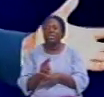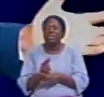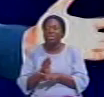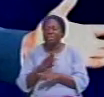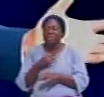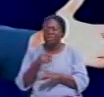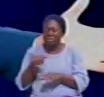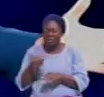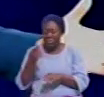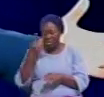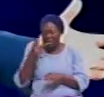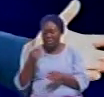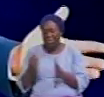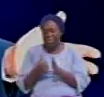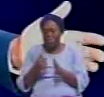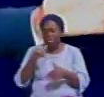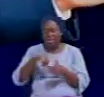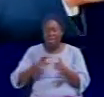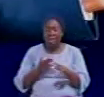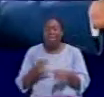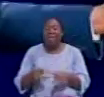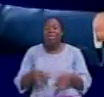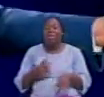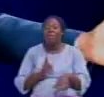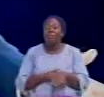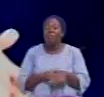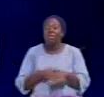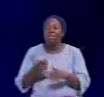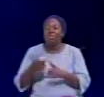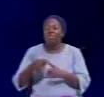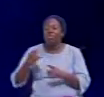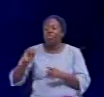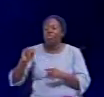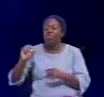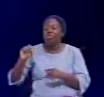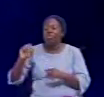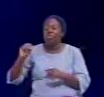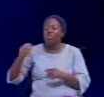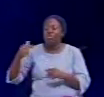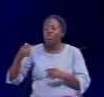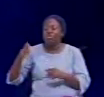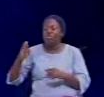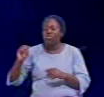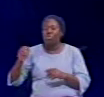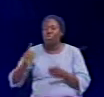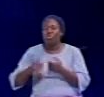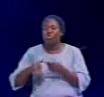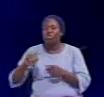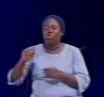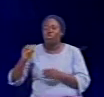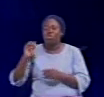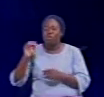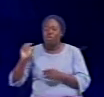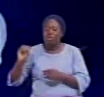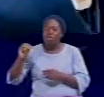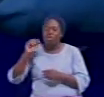have seen this in our lifetime, from Ushubu all the way to Ogbomosho, going from Ghana all the way